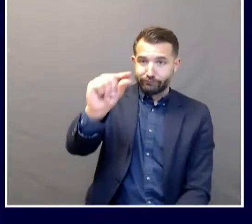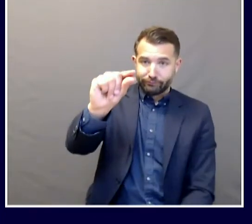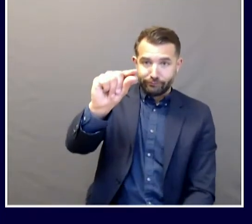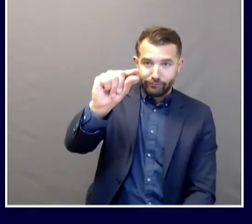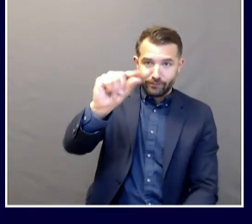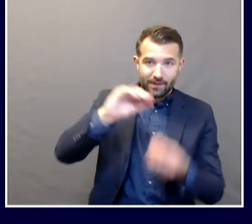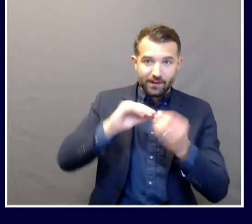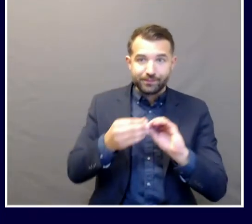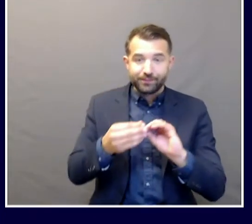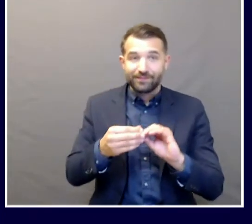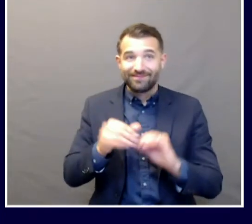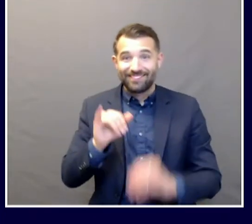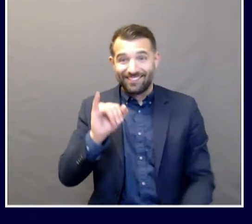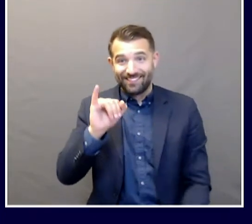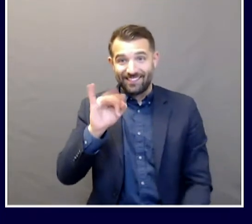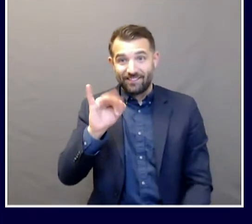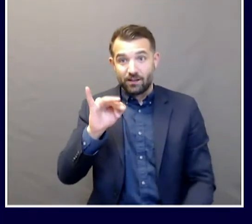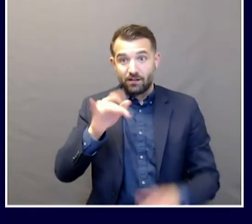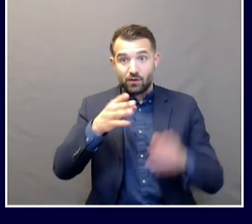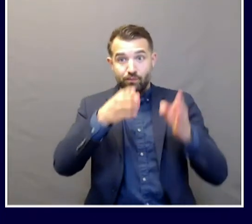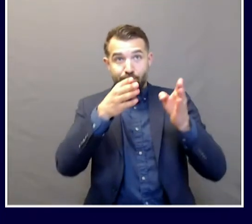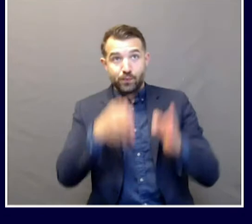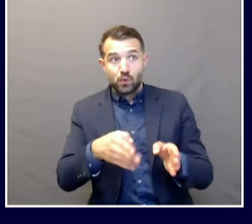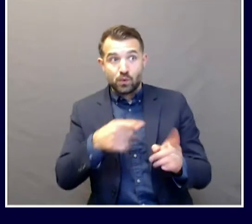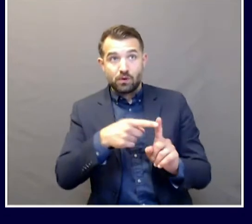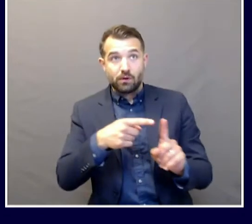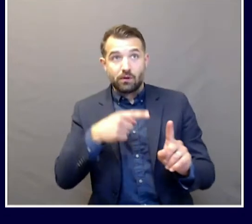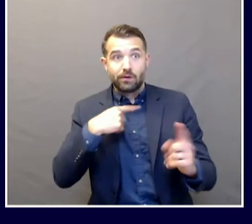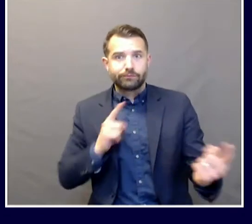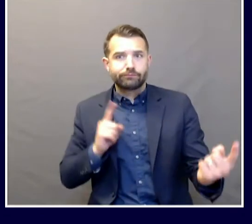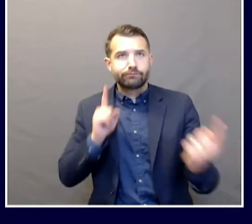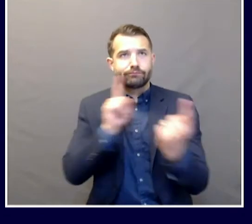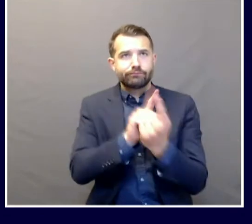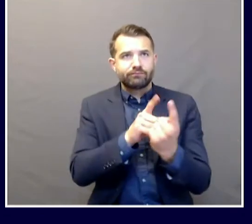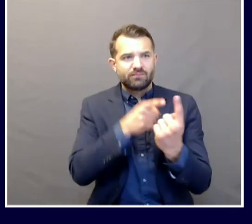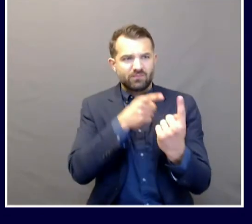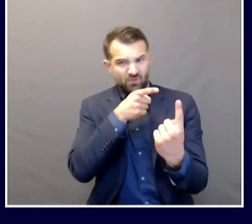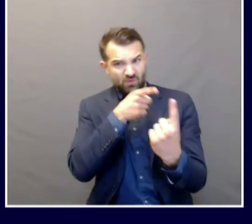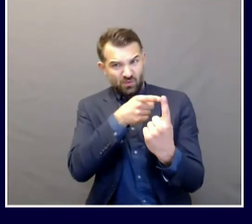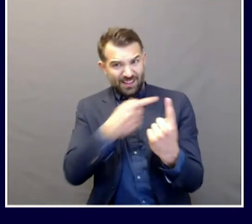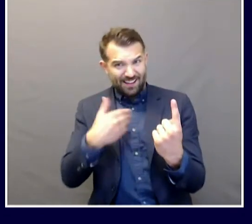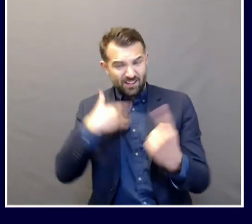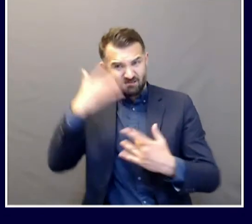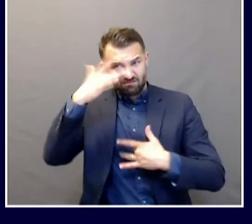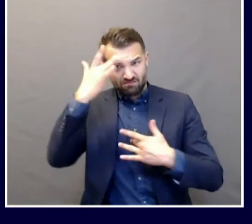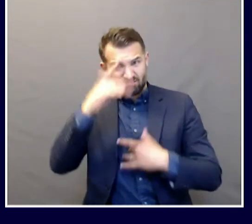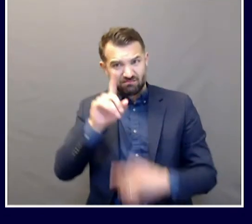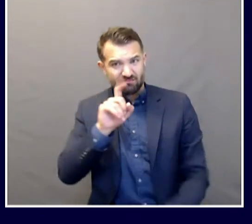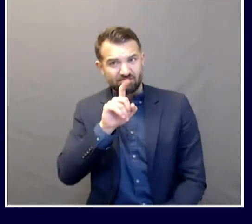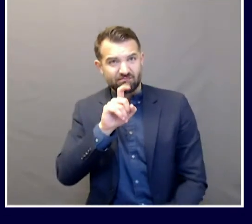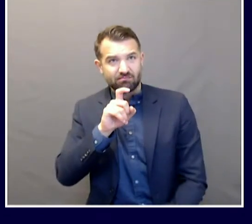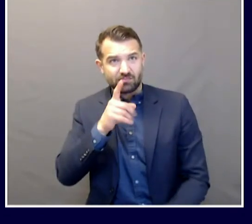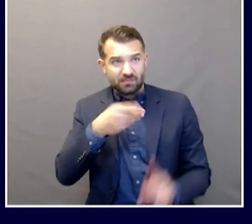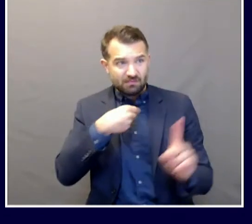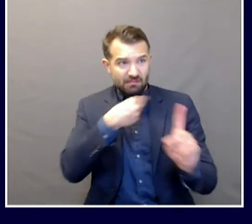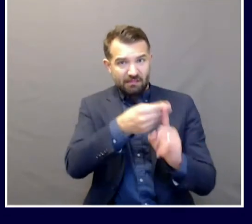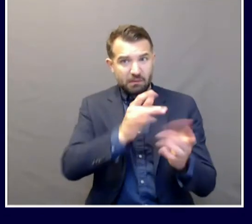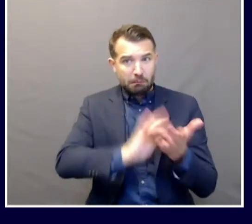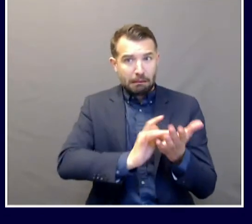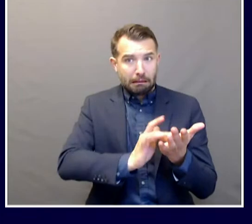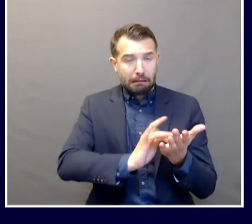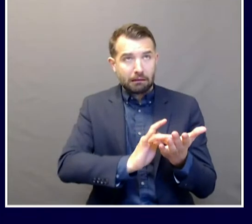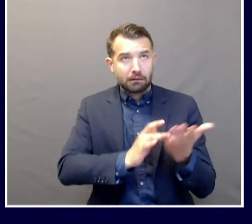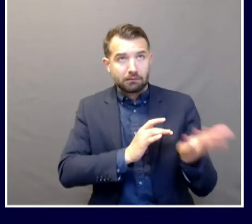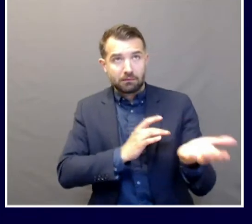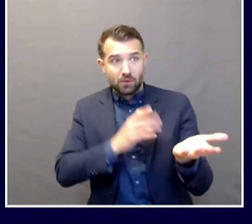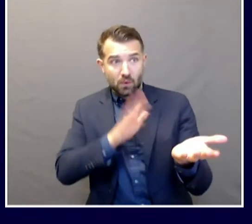this disease or you might be at risk for this disease, I want to give you this medication that will basically reduce your likelihood of